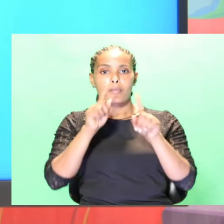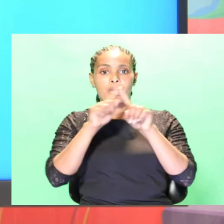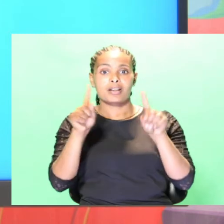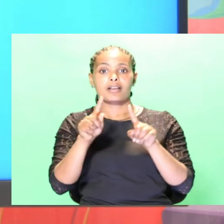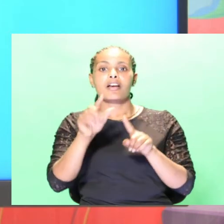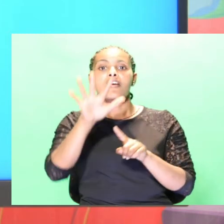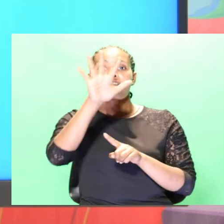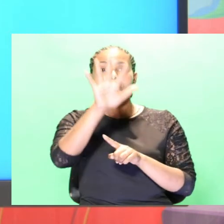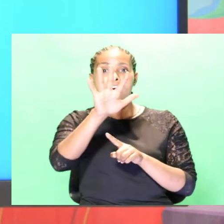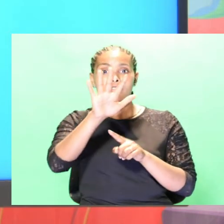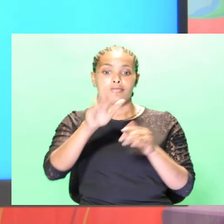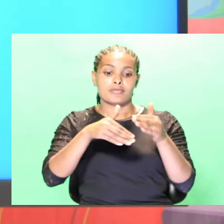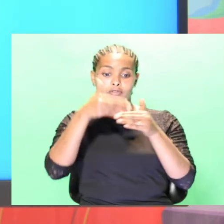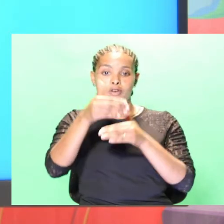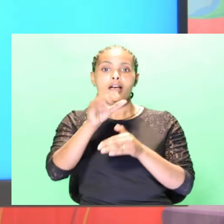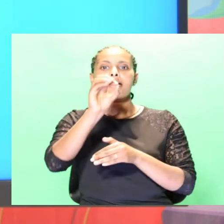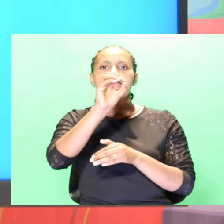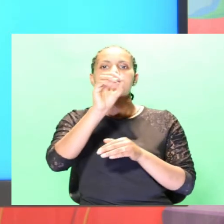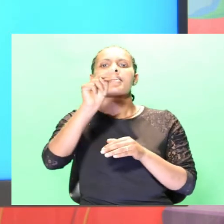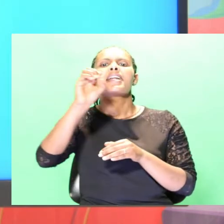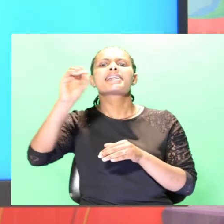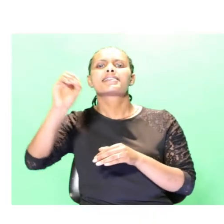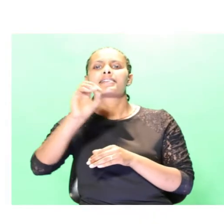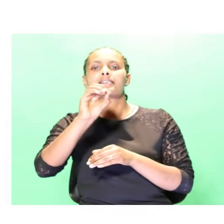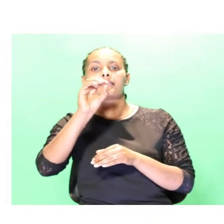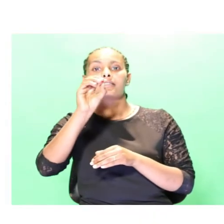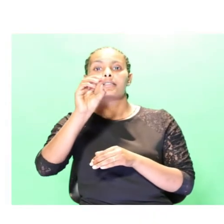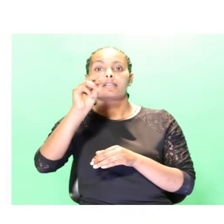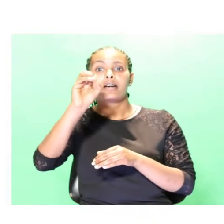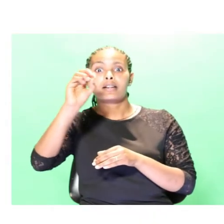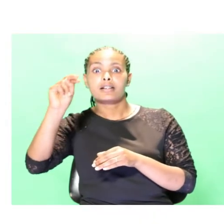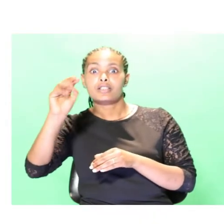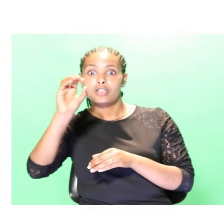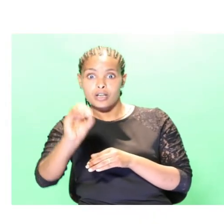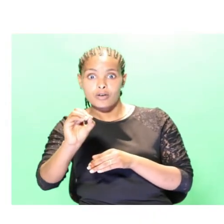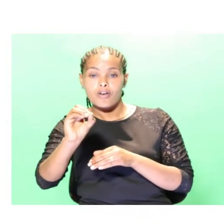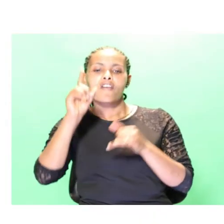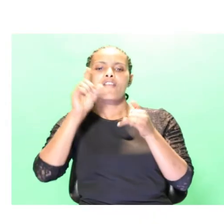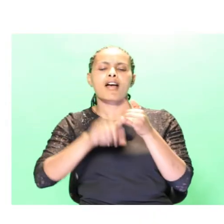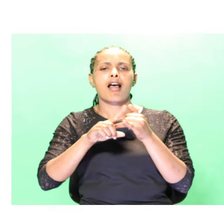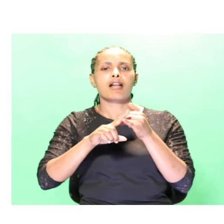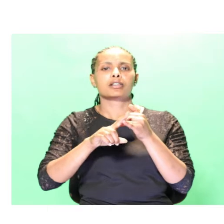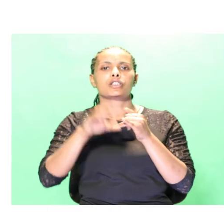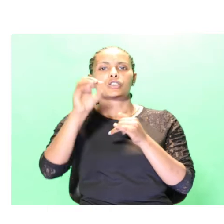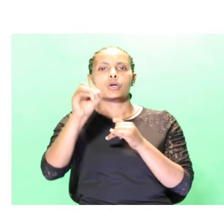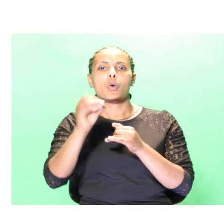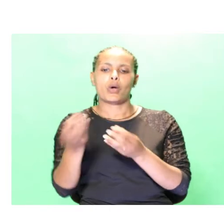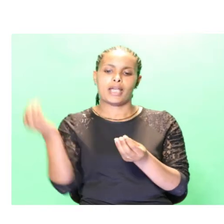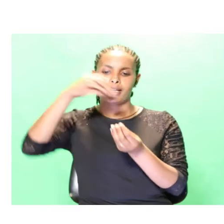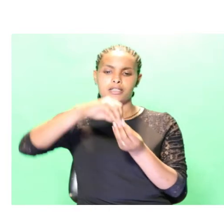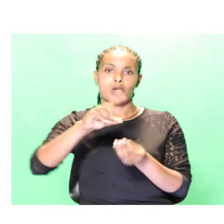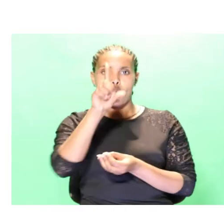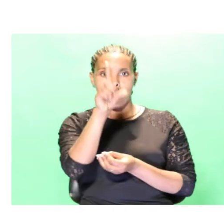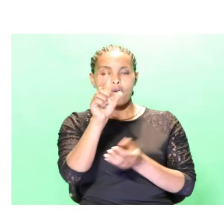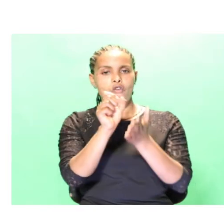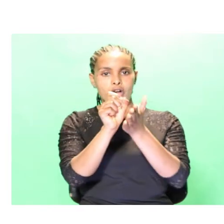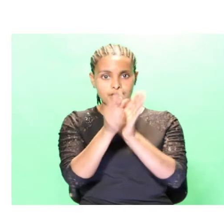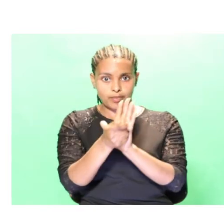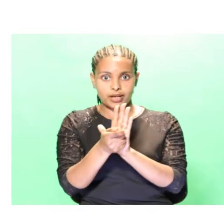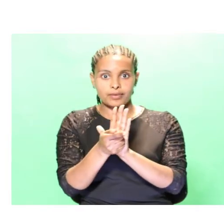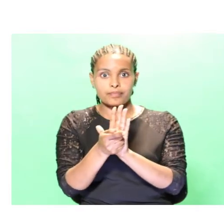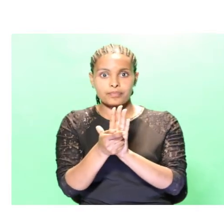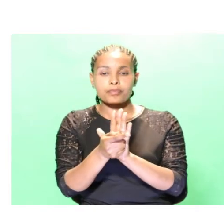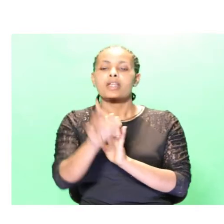But if the 5 is followed by non-zeros, the final digit is increased by 1. For